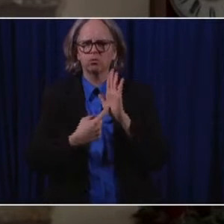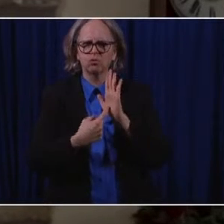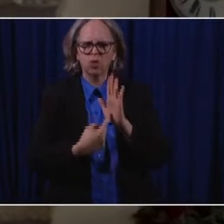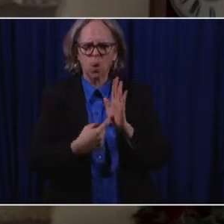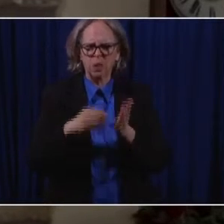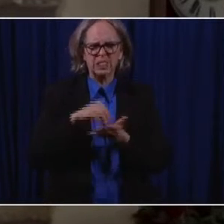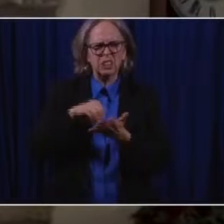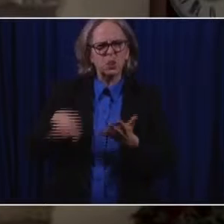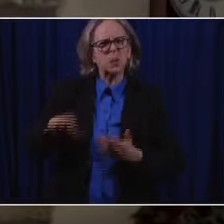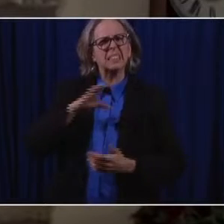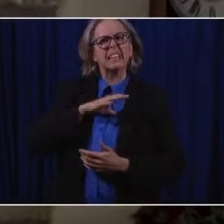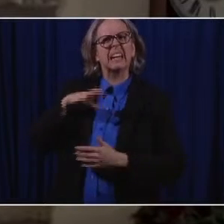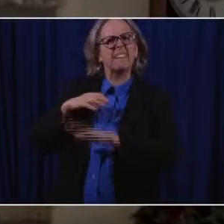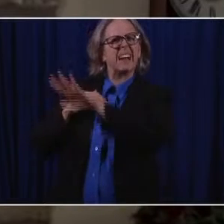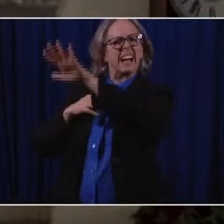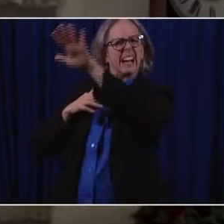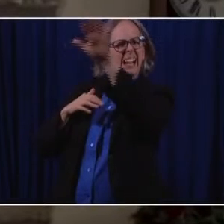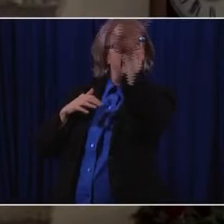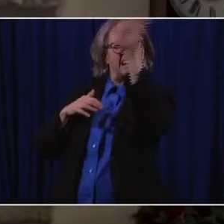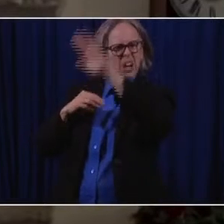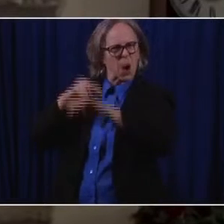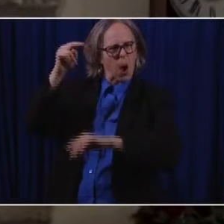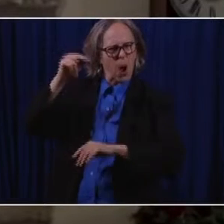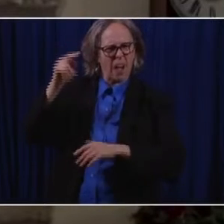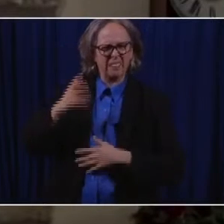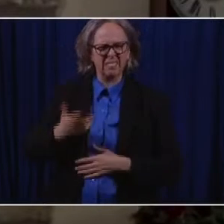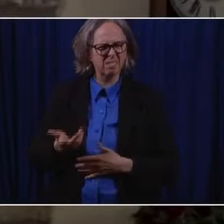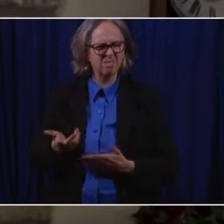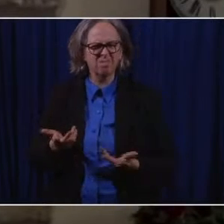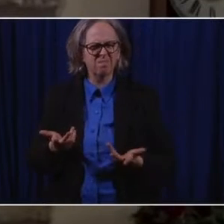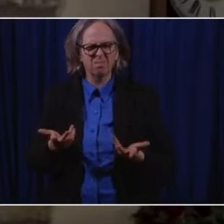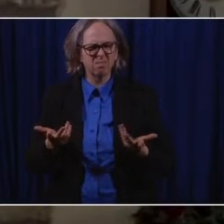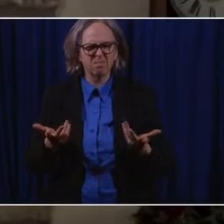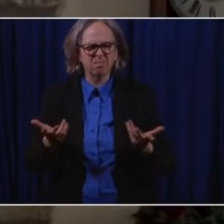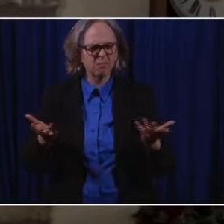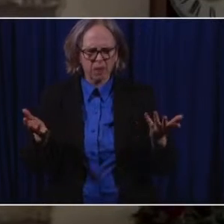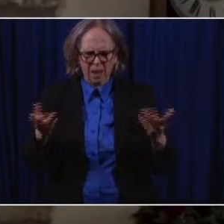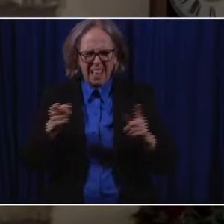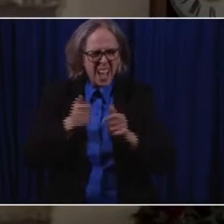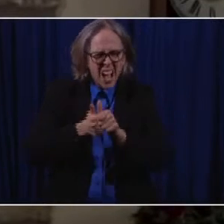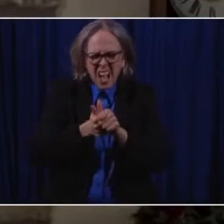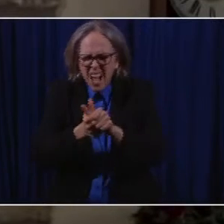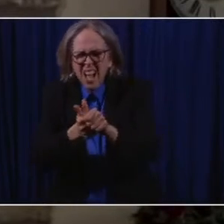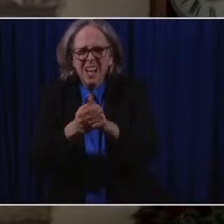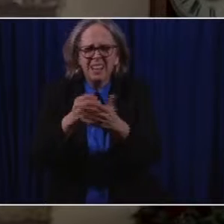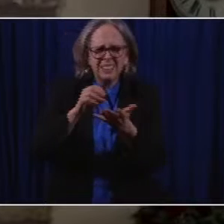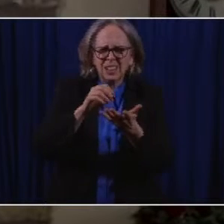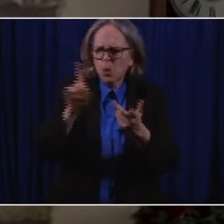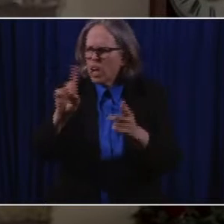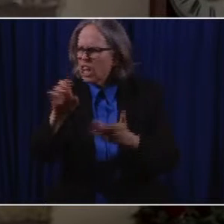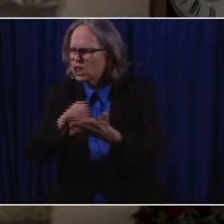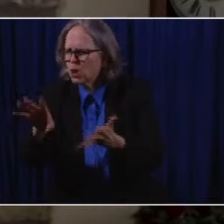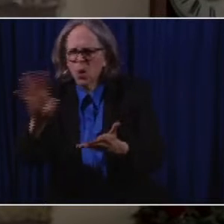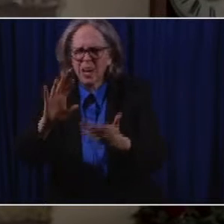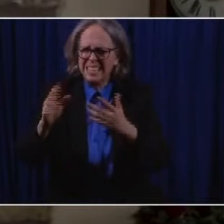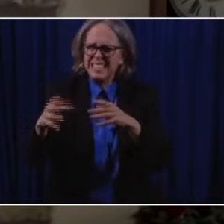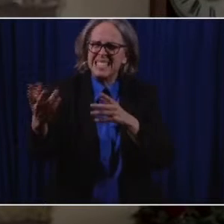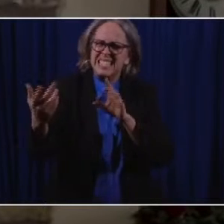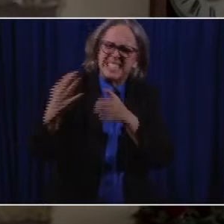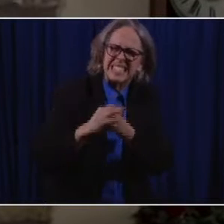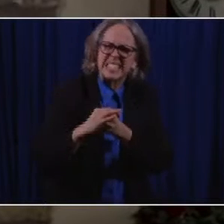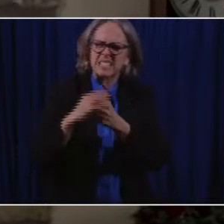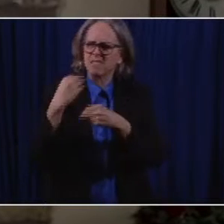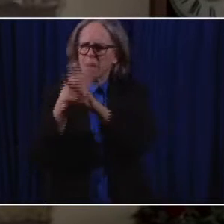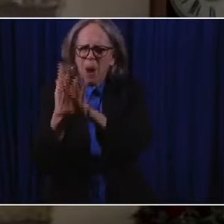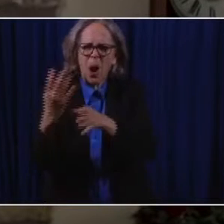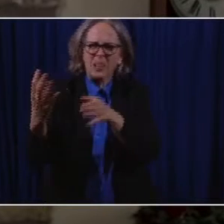they lost track of, and they weren't logging in. That is not unique to Cleveland. I had a